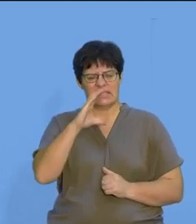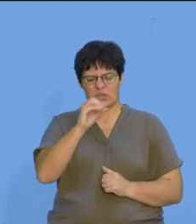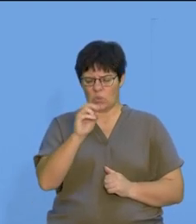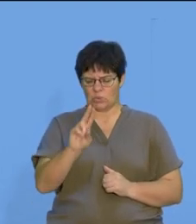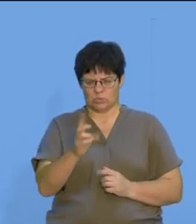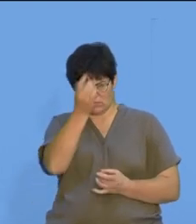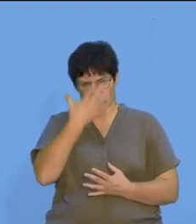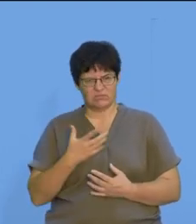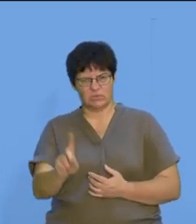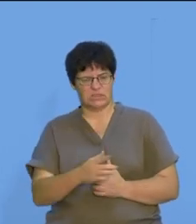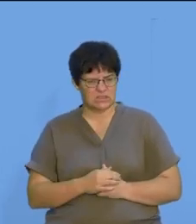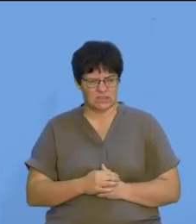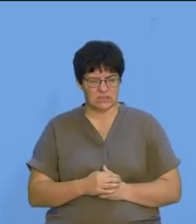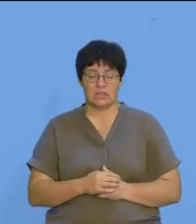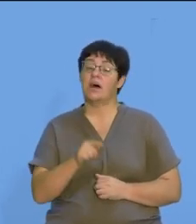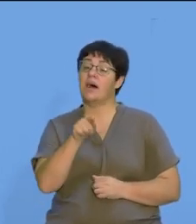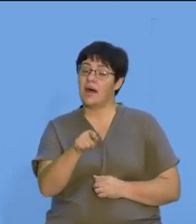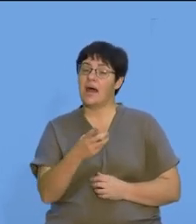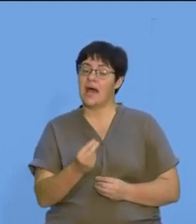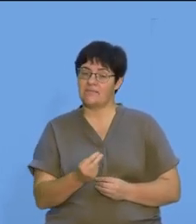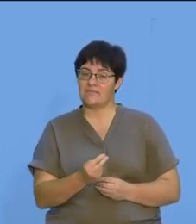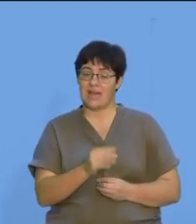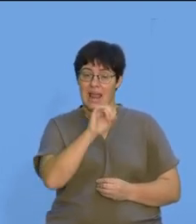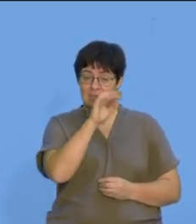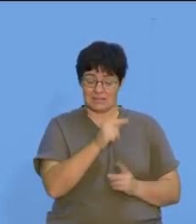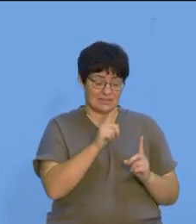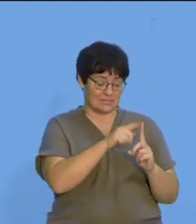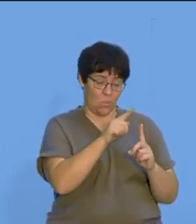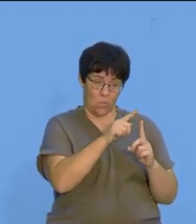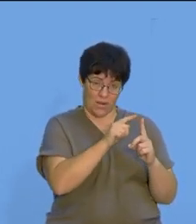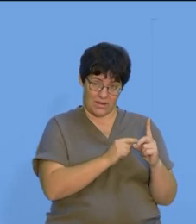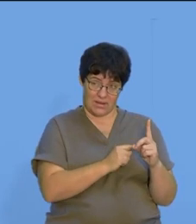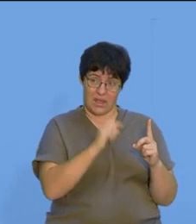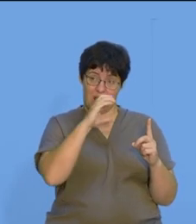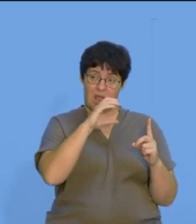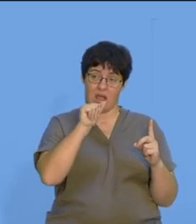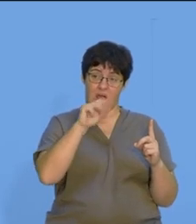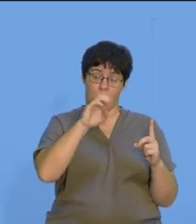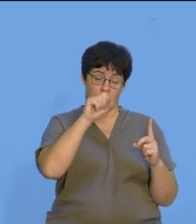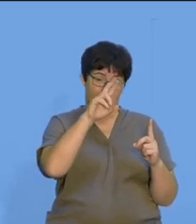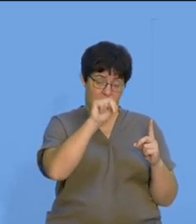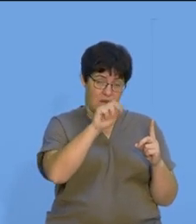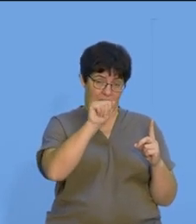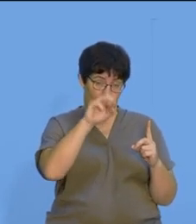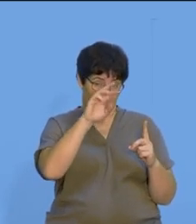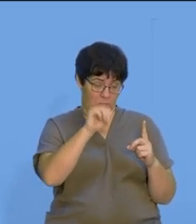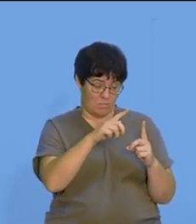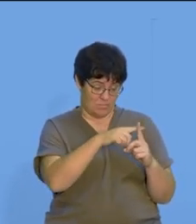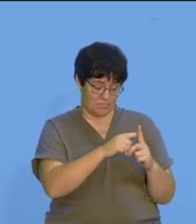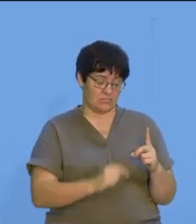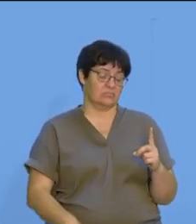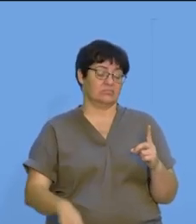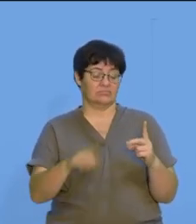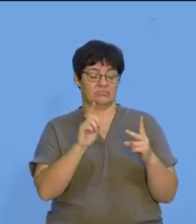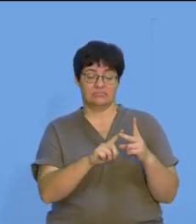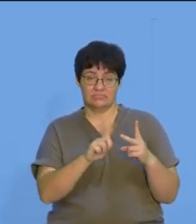Okay, what does this CO2 tell us? It tells us that this substance consists of carbon as well as